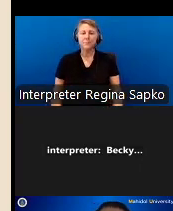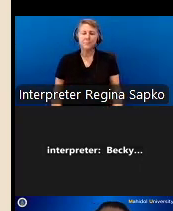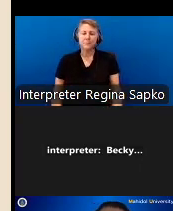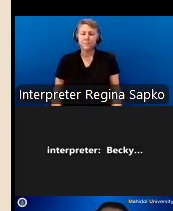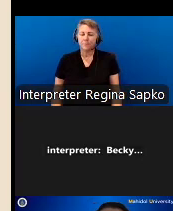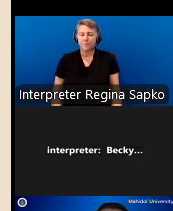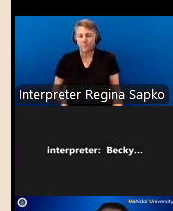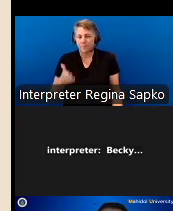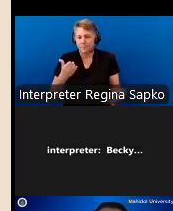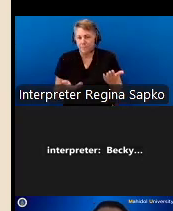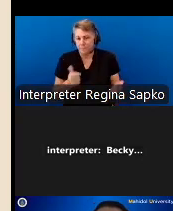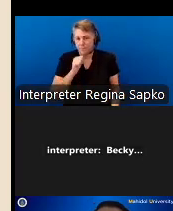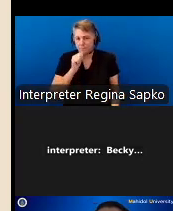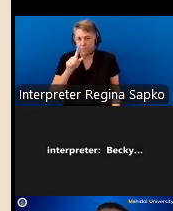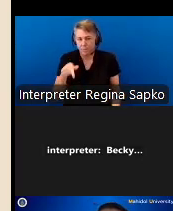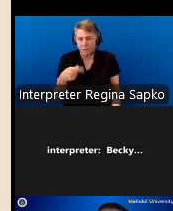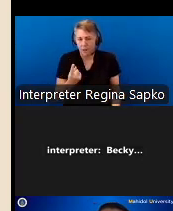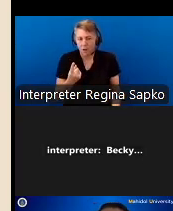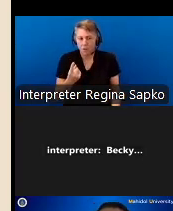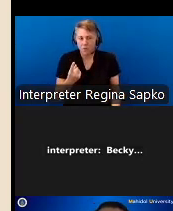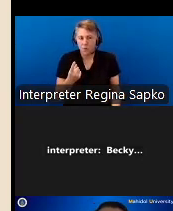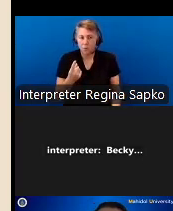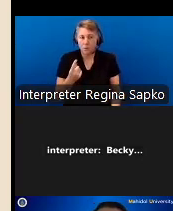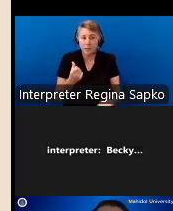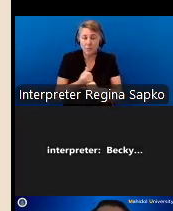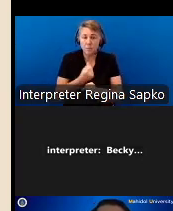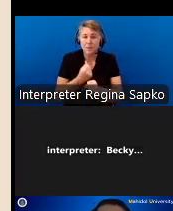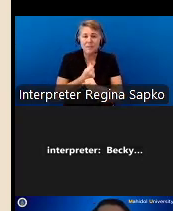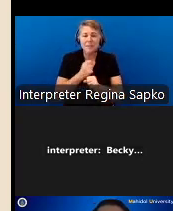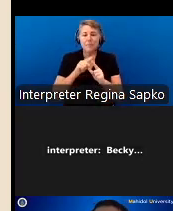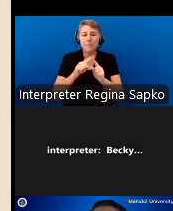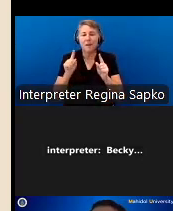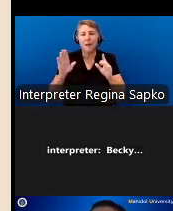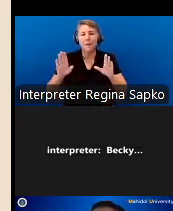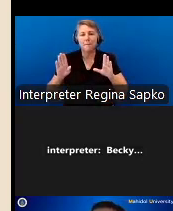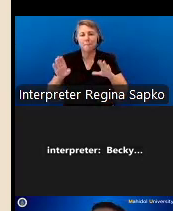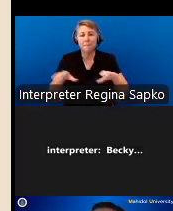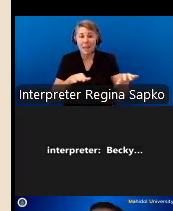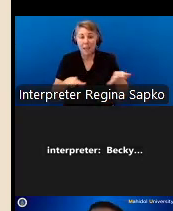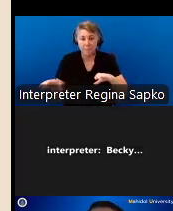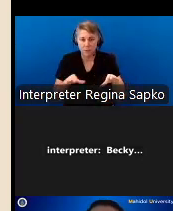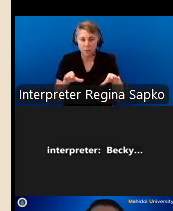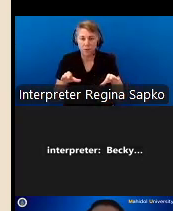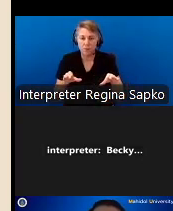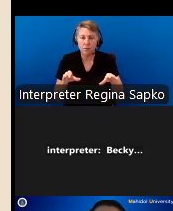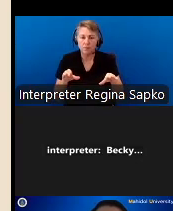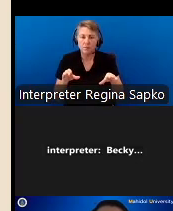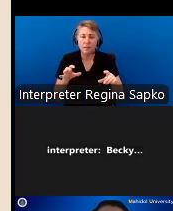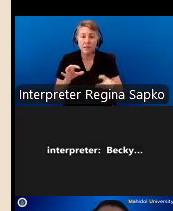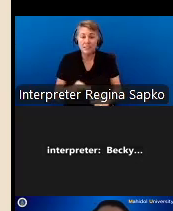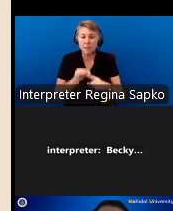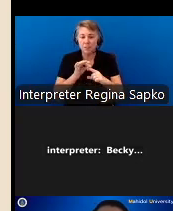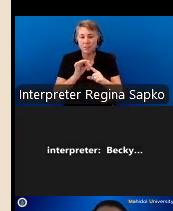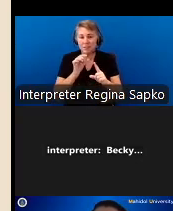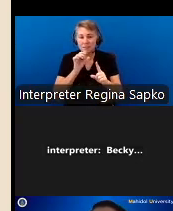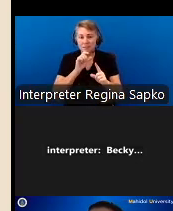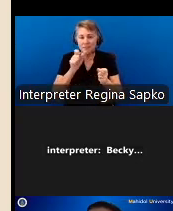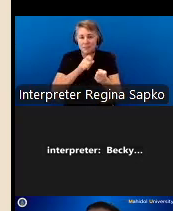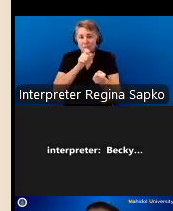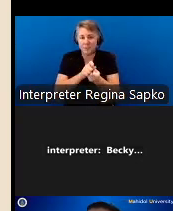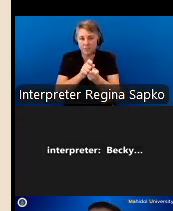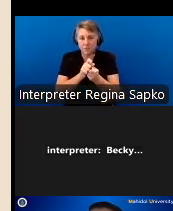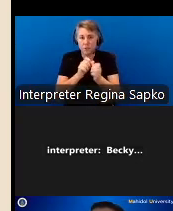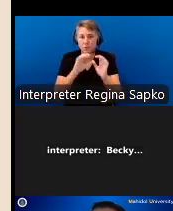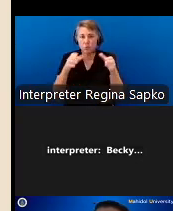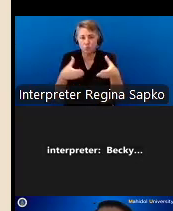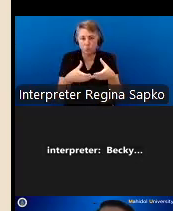only the productivity but also the behavior, especially some specific group like neurodivergent